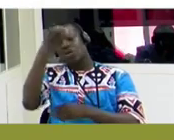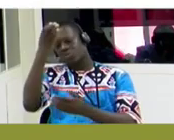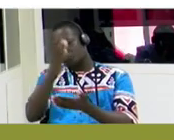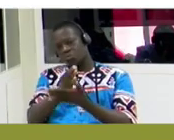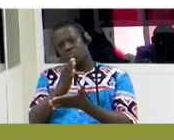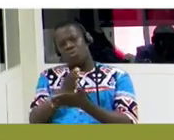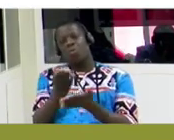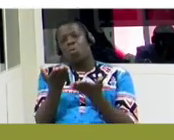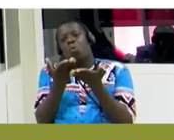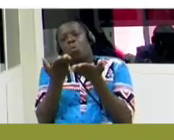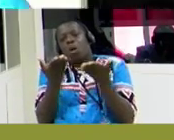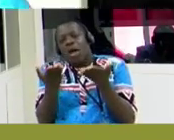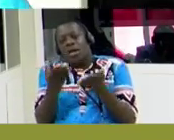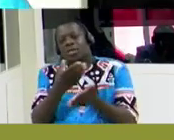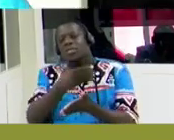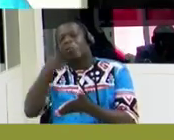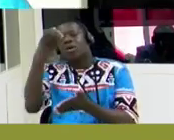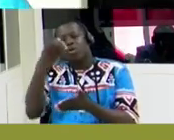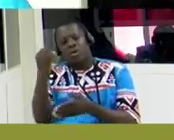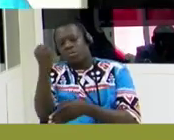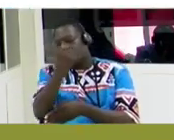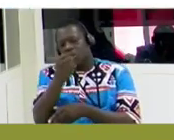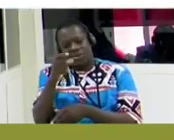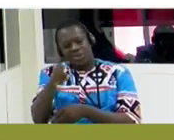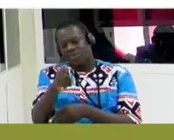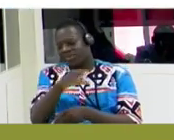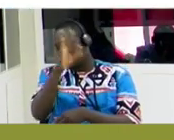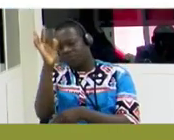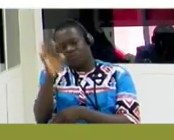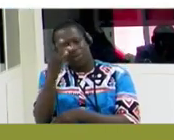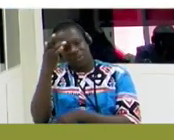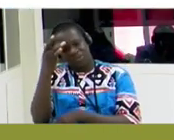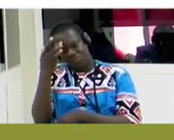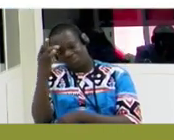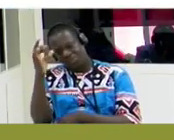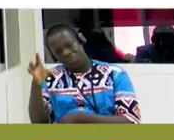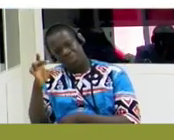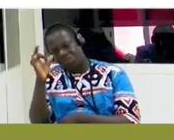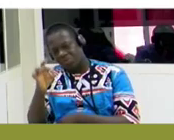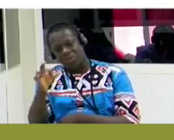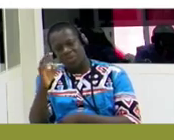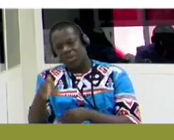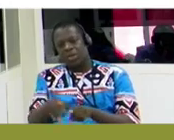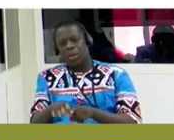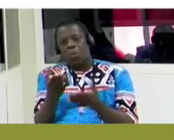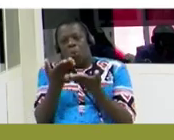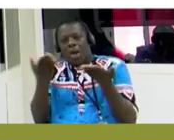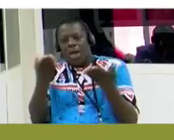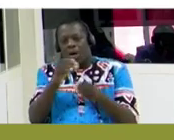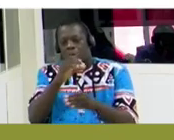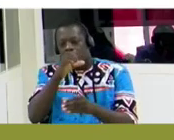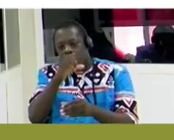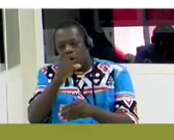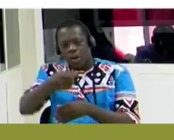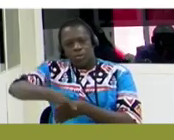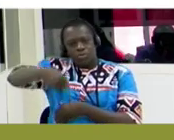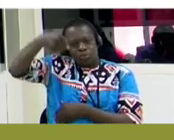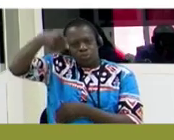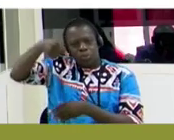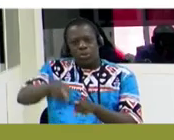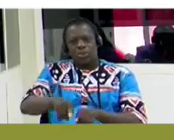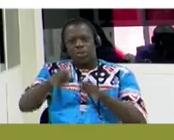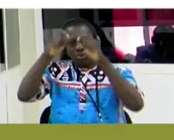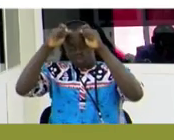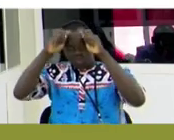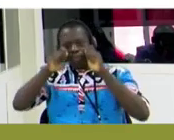was he shouting? Because it was painful for the plastic bag to be put in your head. It's very painful, I